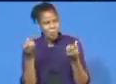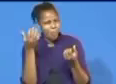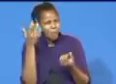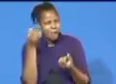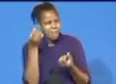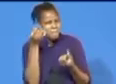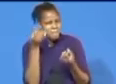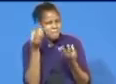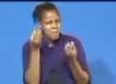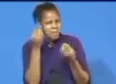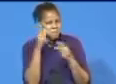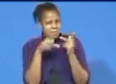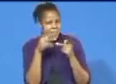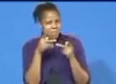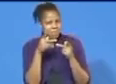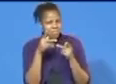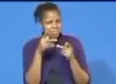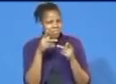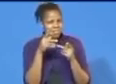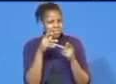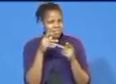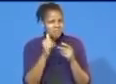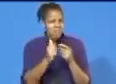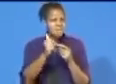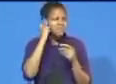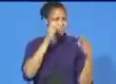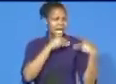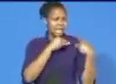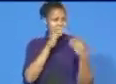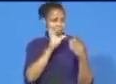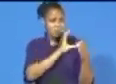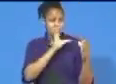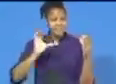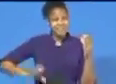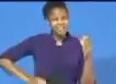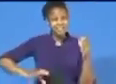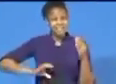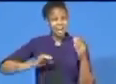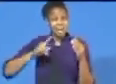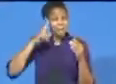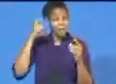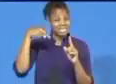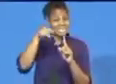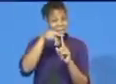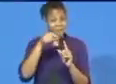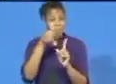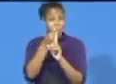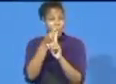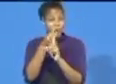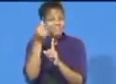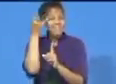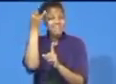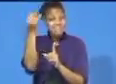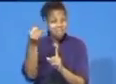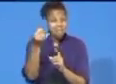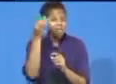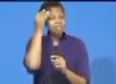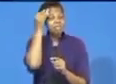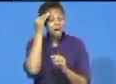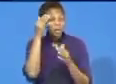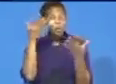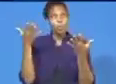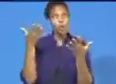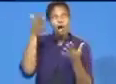is that they have their own thoughts as to how God should function and what God should do. The problem